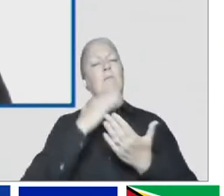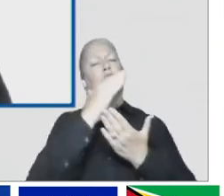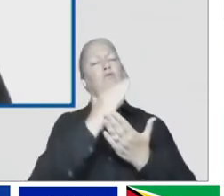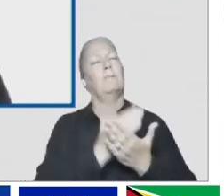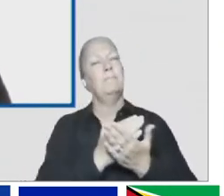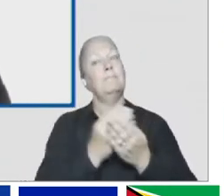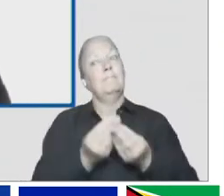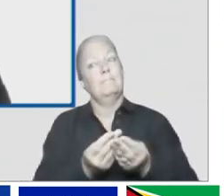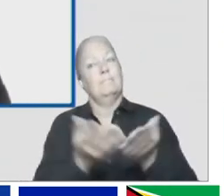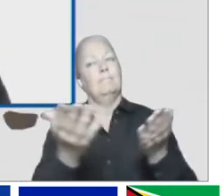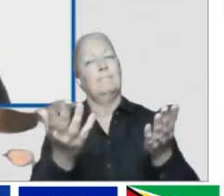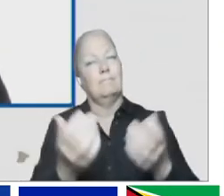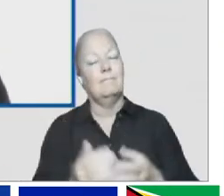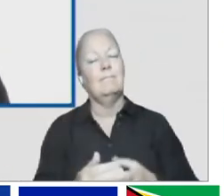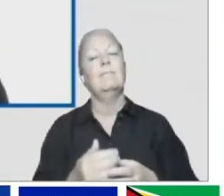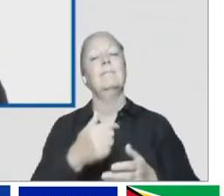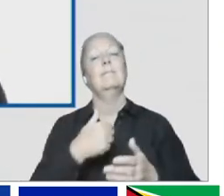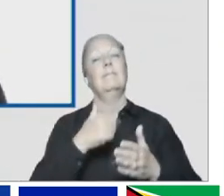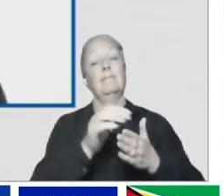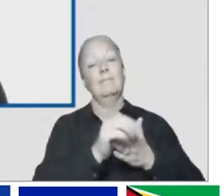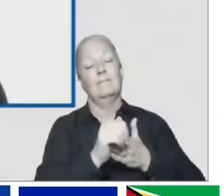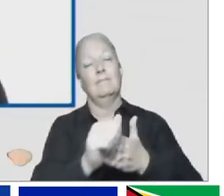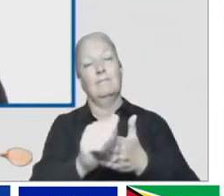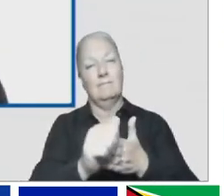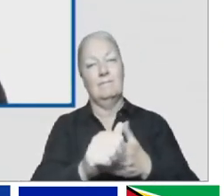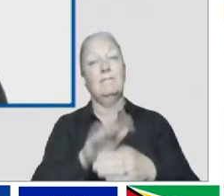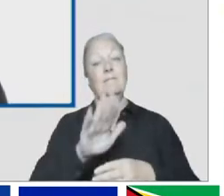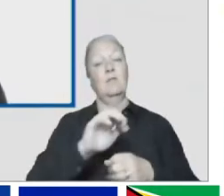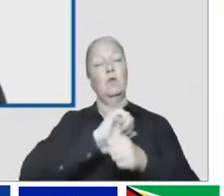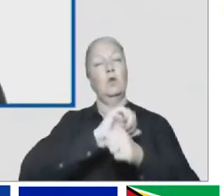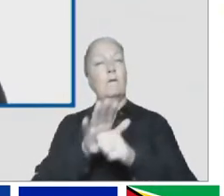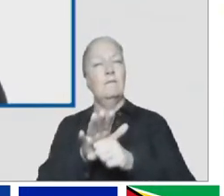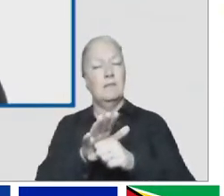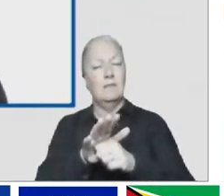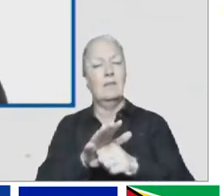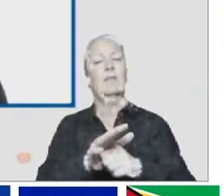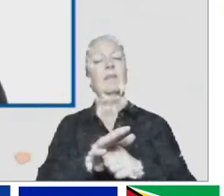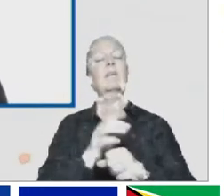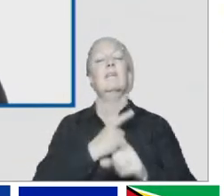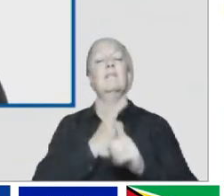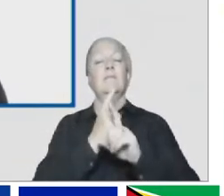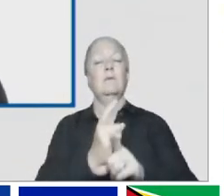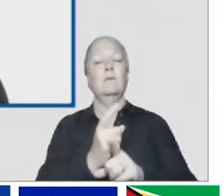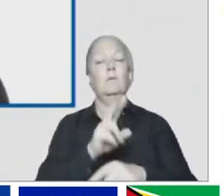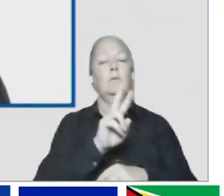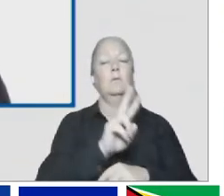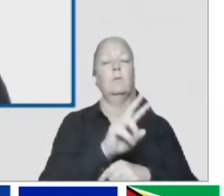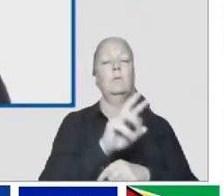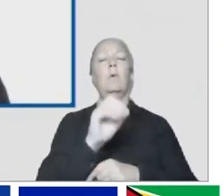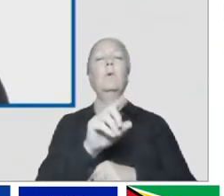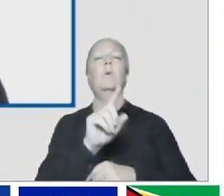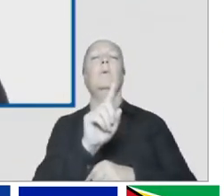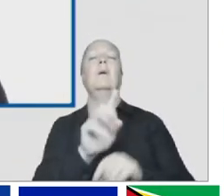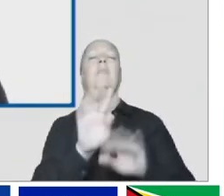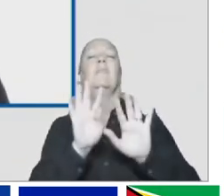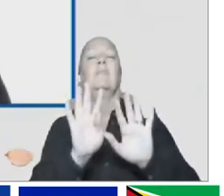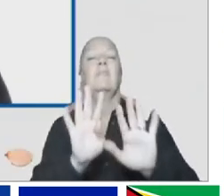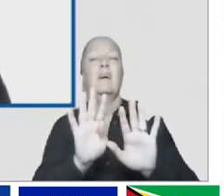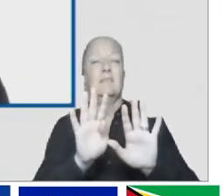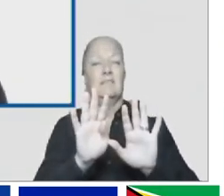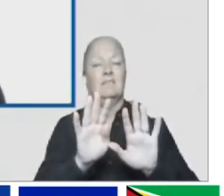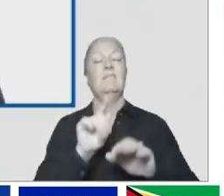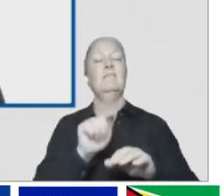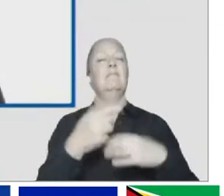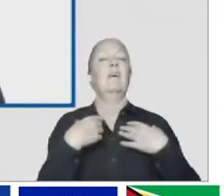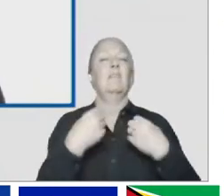COVID-19 national response, in keeping with the COVID-19 response plan for the health sector, the Ministry of Health and Wellness launched